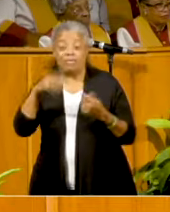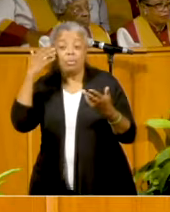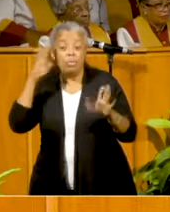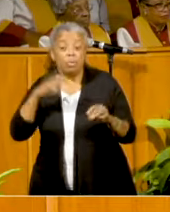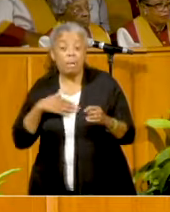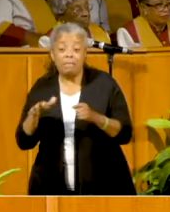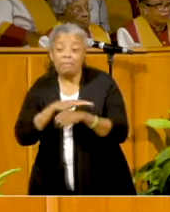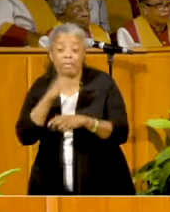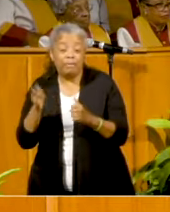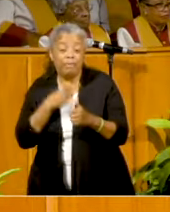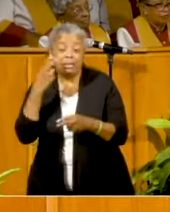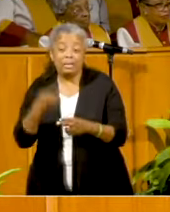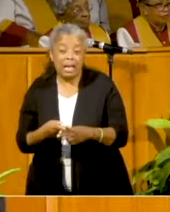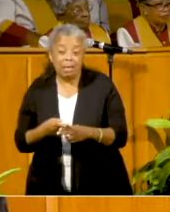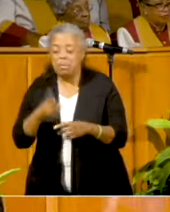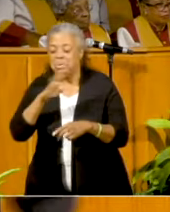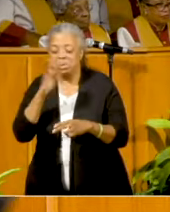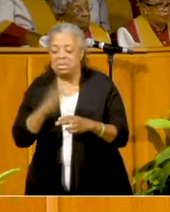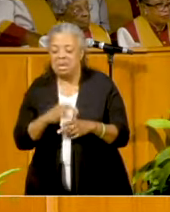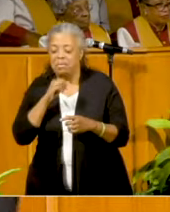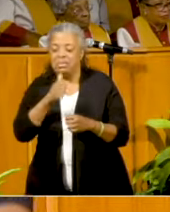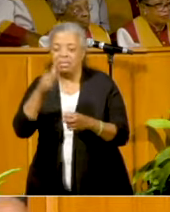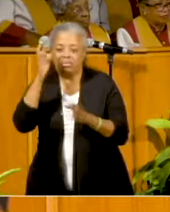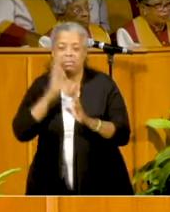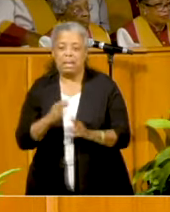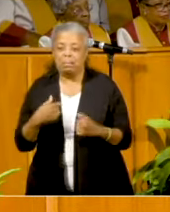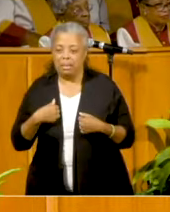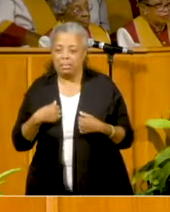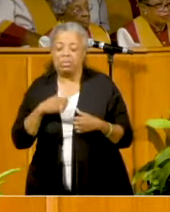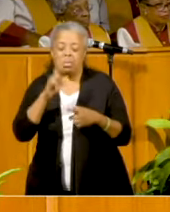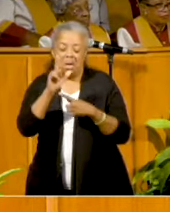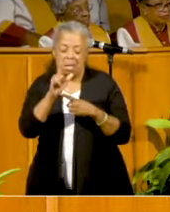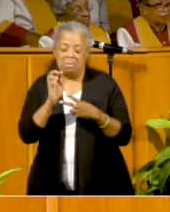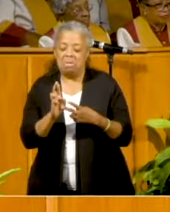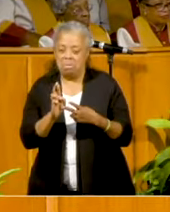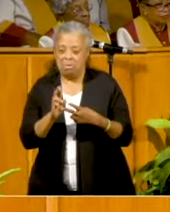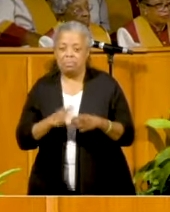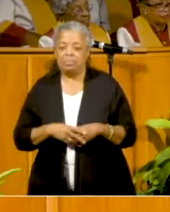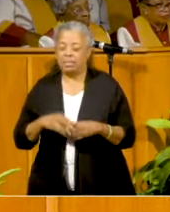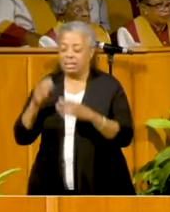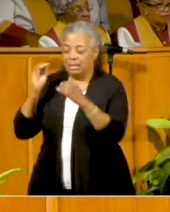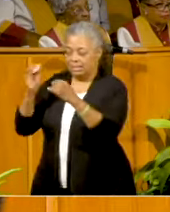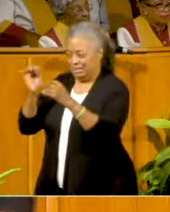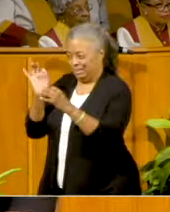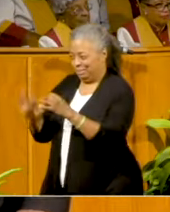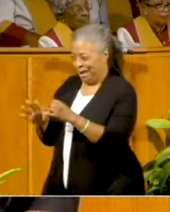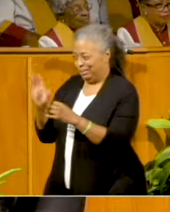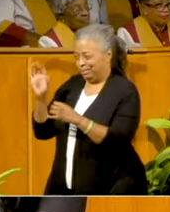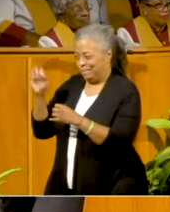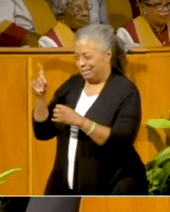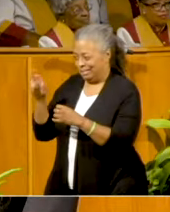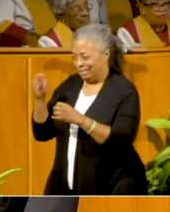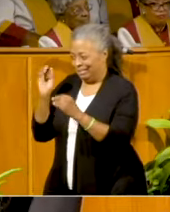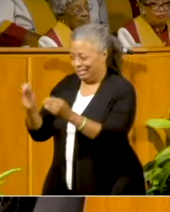know my full first name, you can never disrespect me. Go on, teach Pastor West.